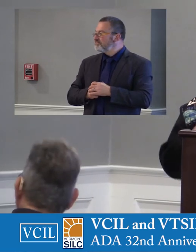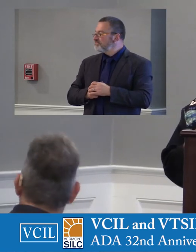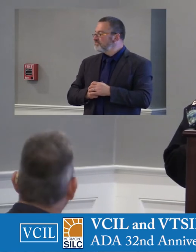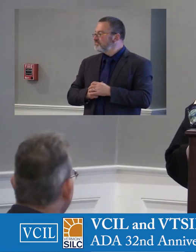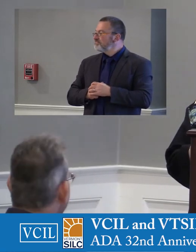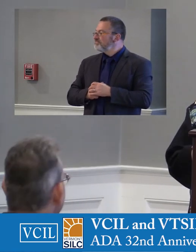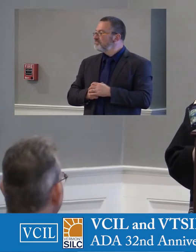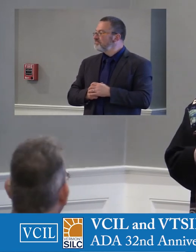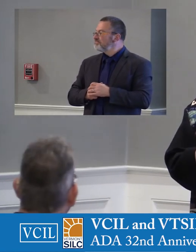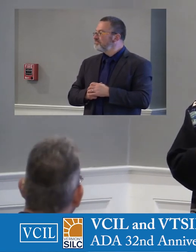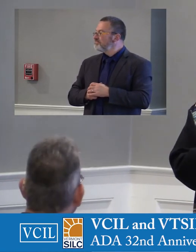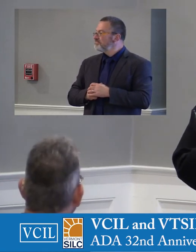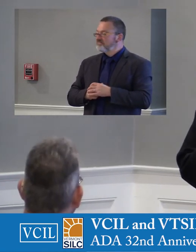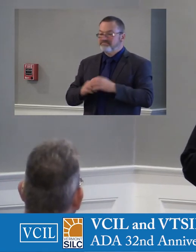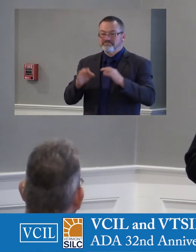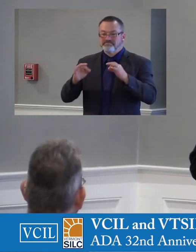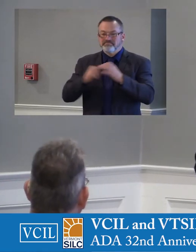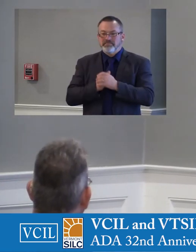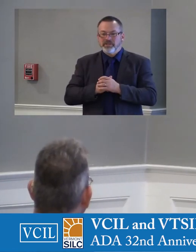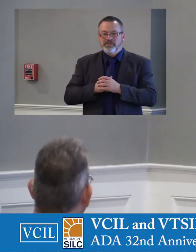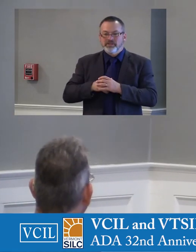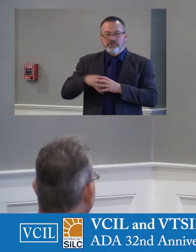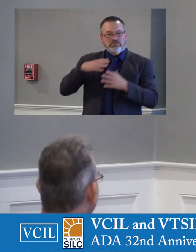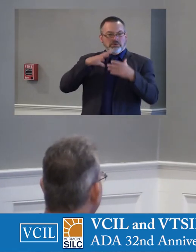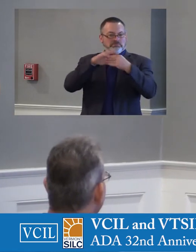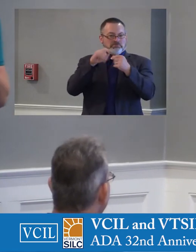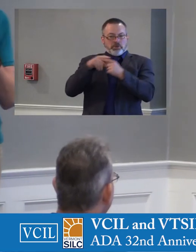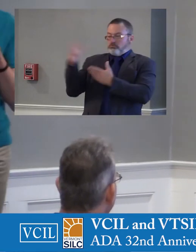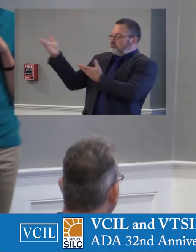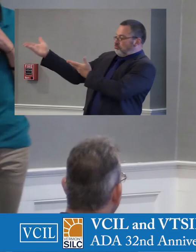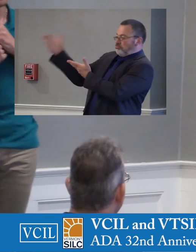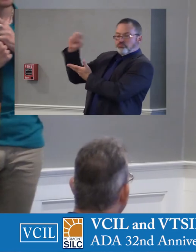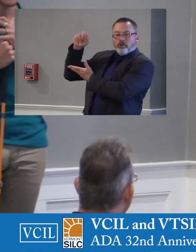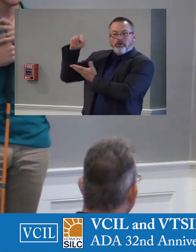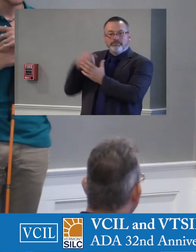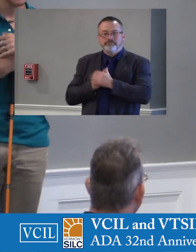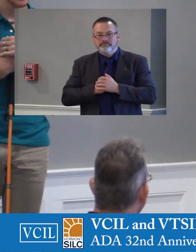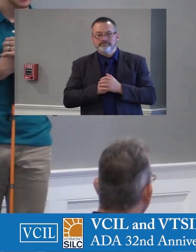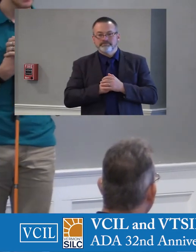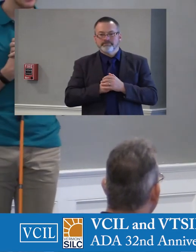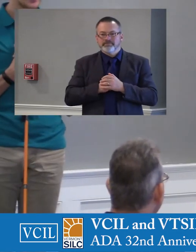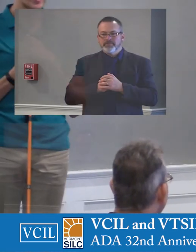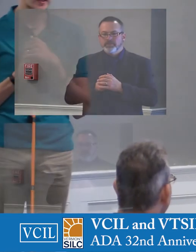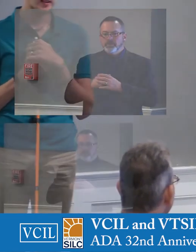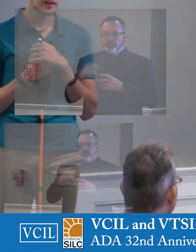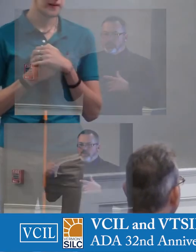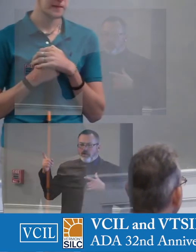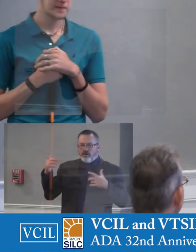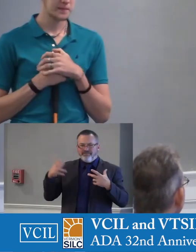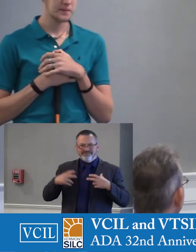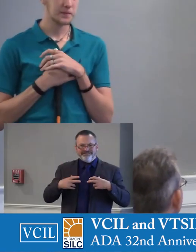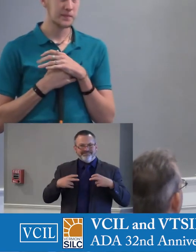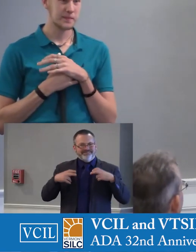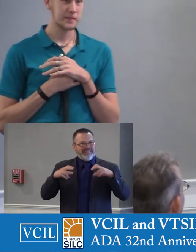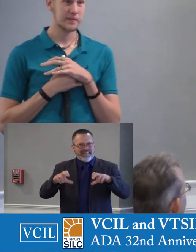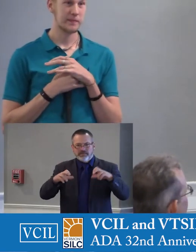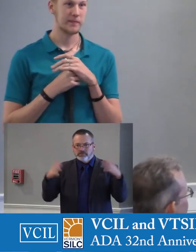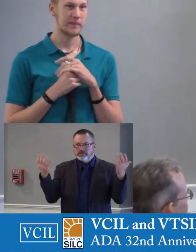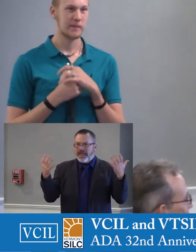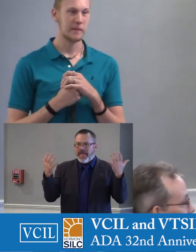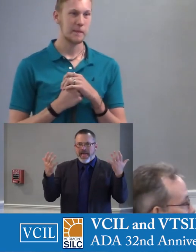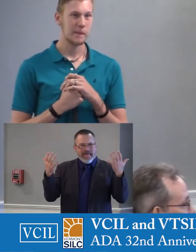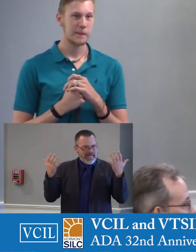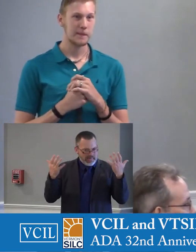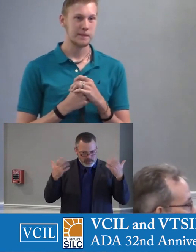When he first learned about his visual impairment, Sean became invested in understanding as much as he could about his vision